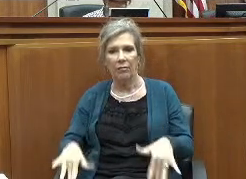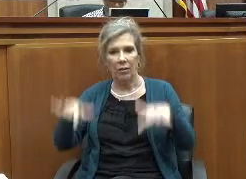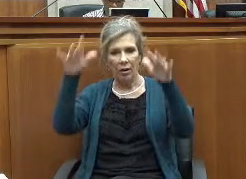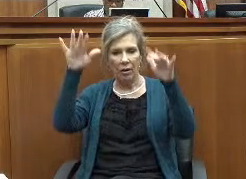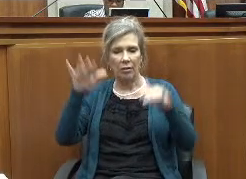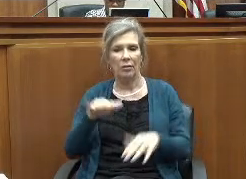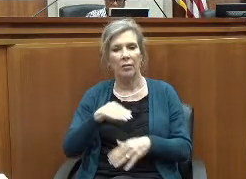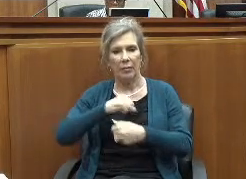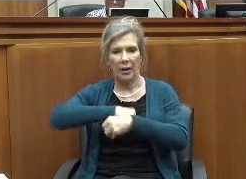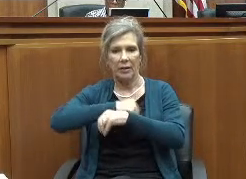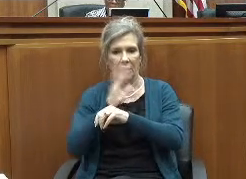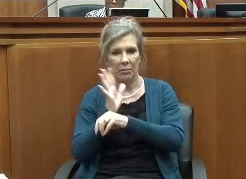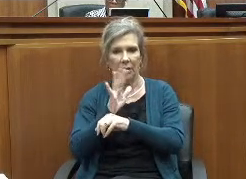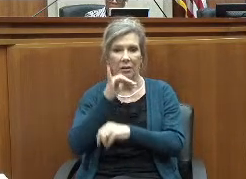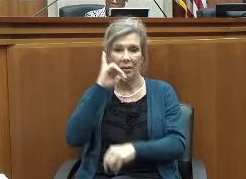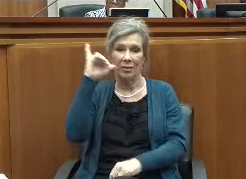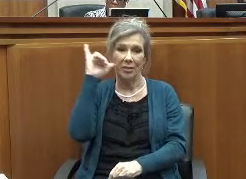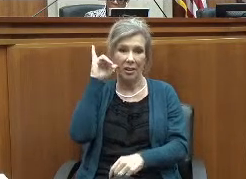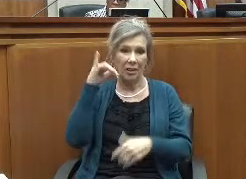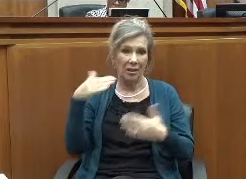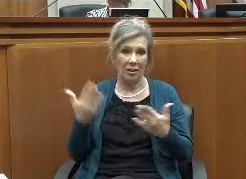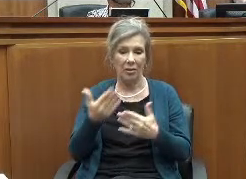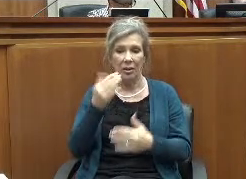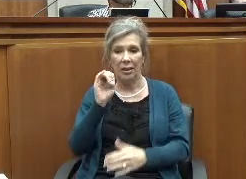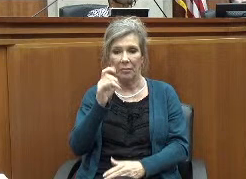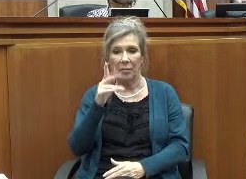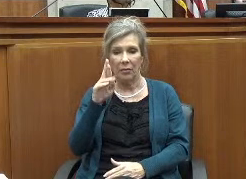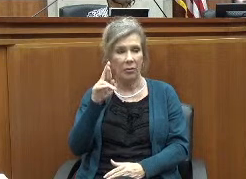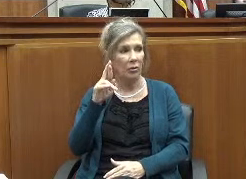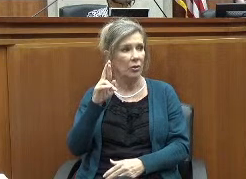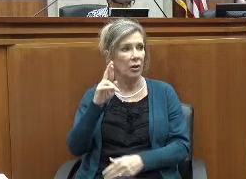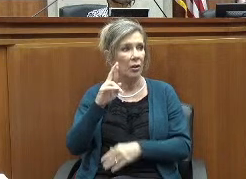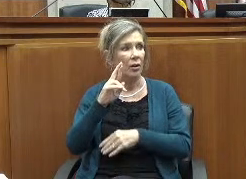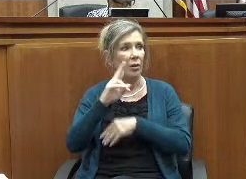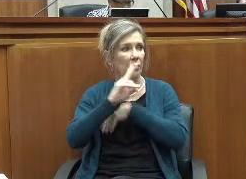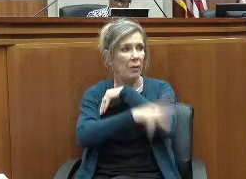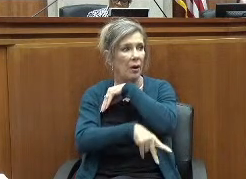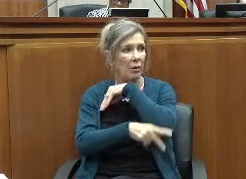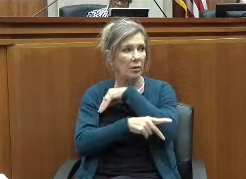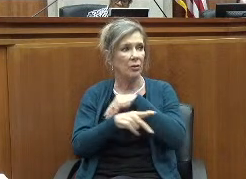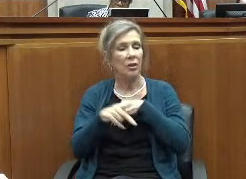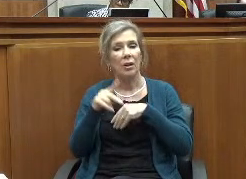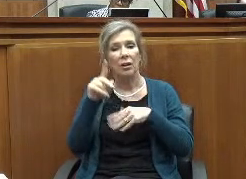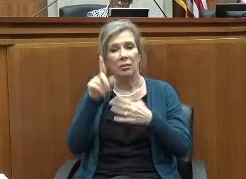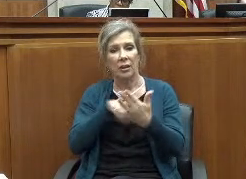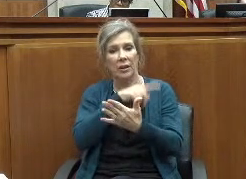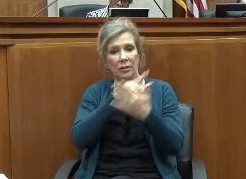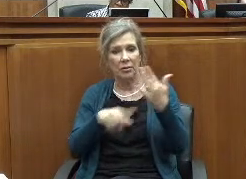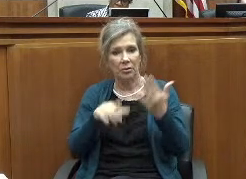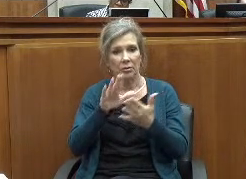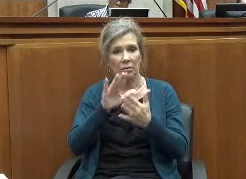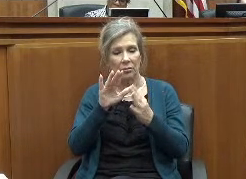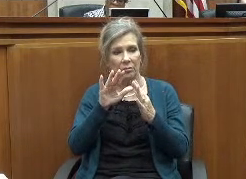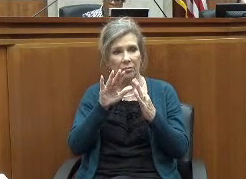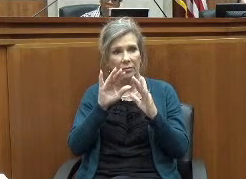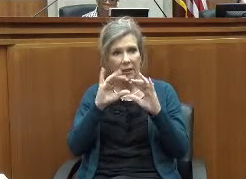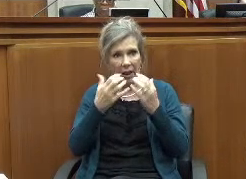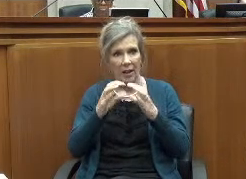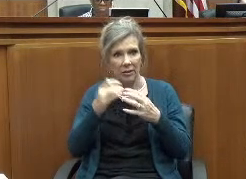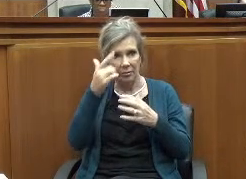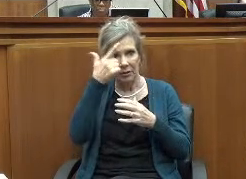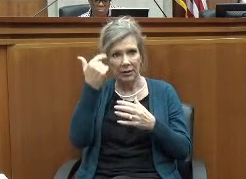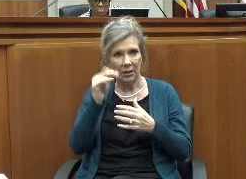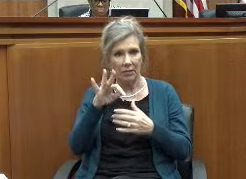yesterday, an incident here at East Baton Rouge where classes had to be canceled due to some personnel shortages. And I think